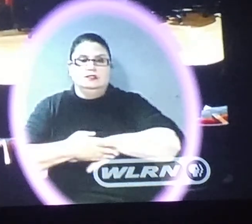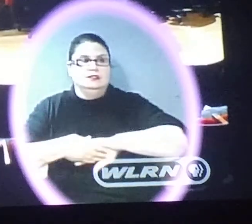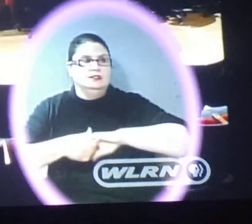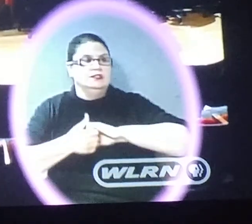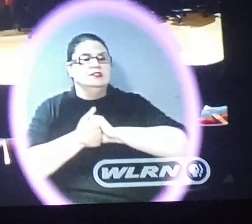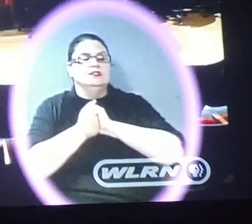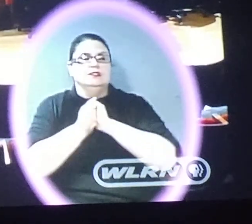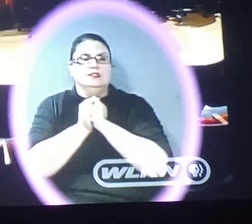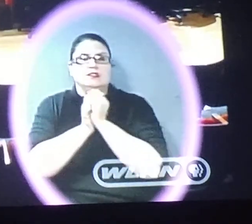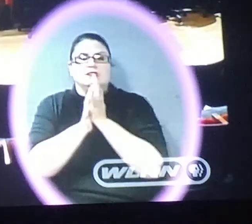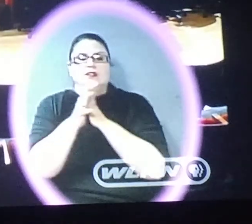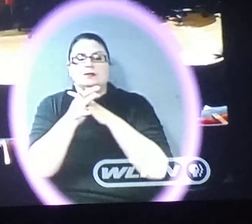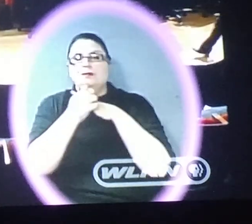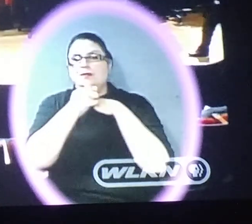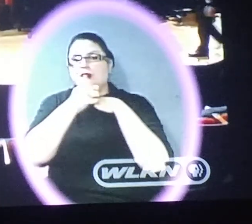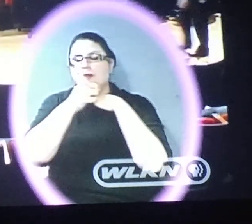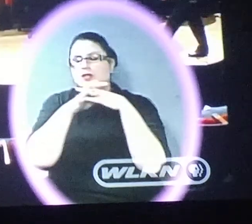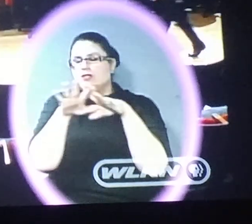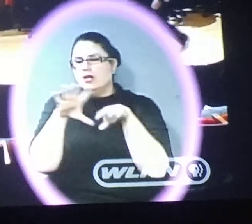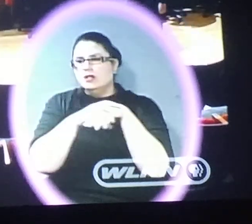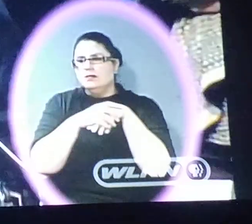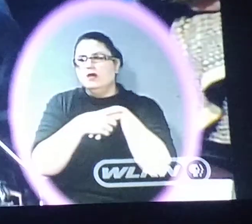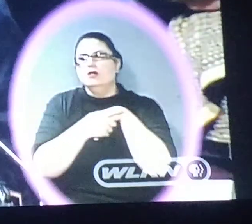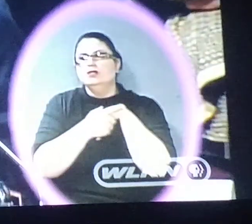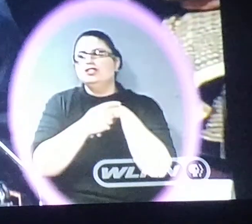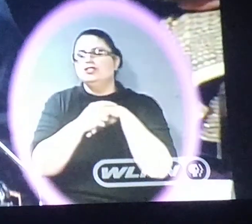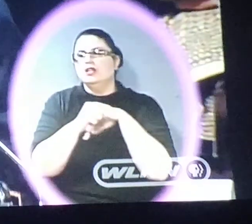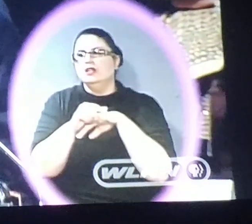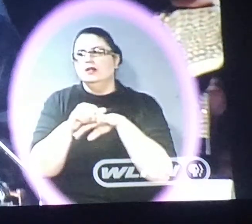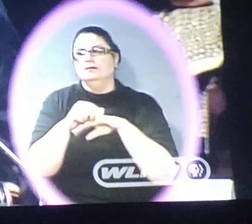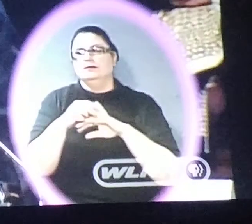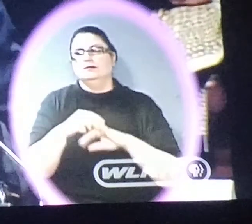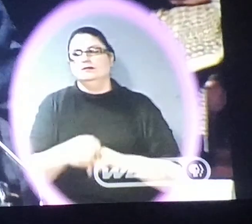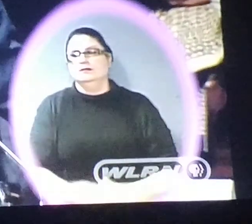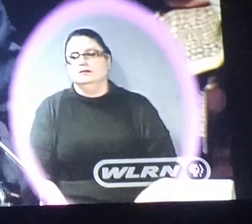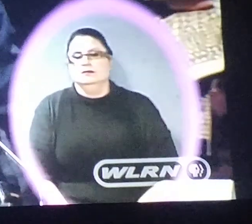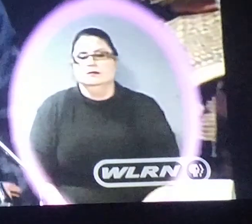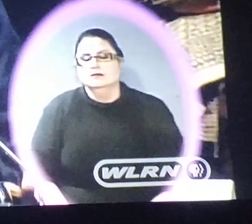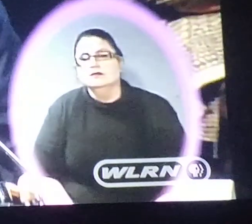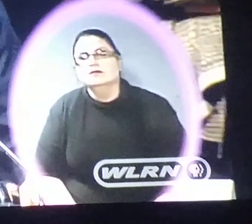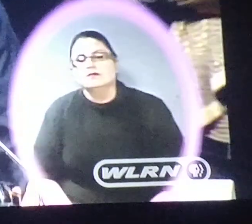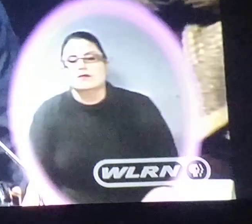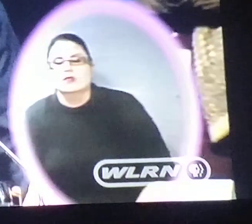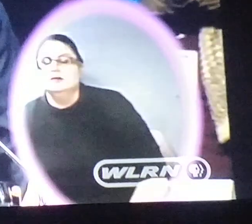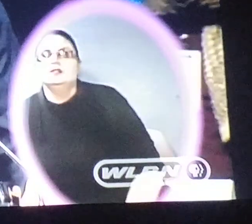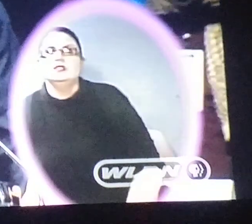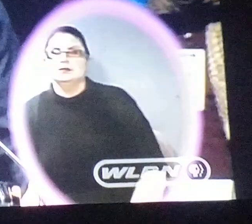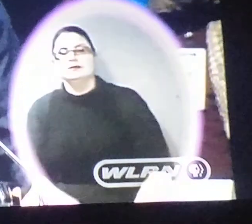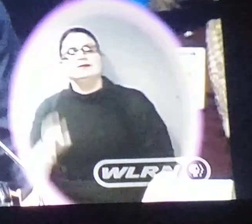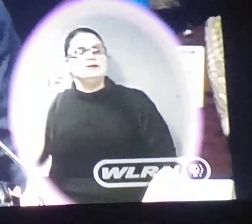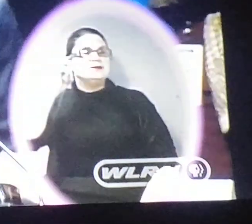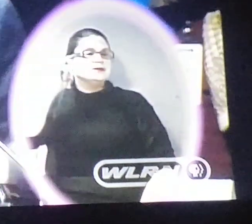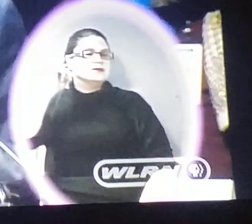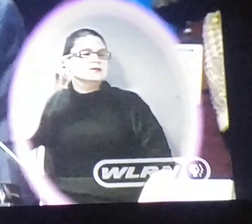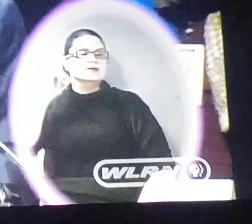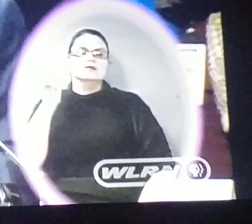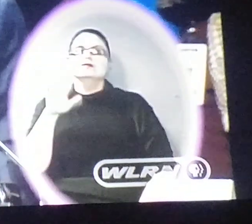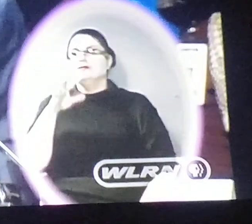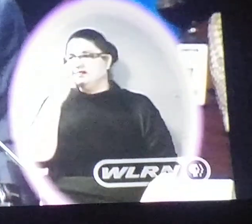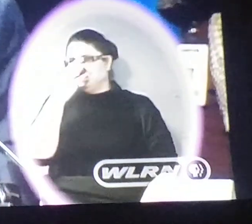Thank you, Madam Chair. I'm going to choose my words carefully because of what Mr. Harvey said would otherwise